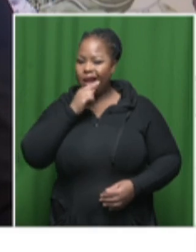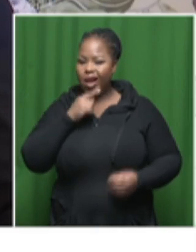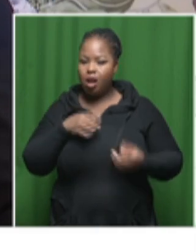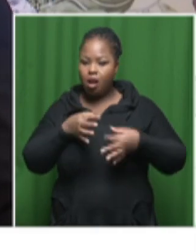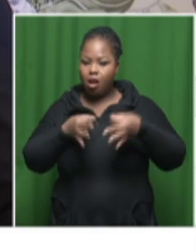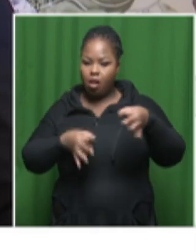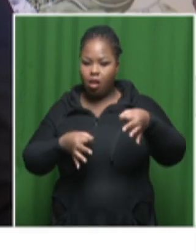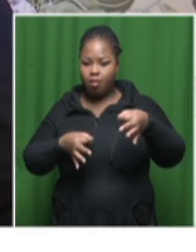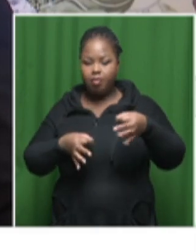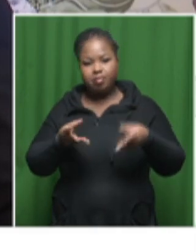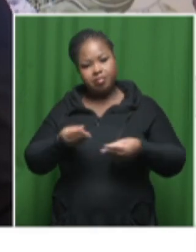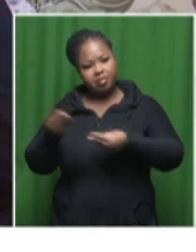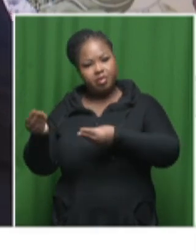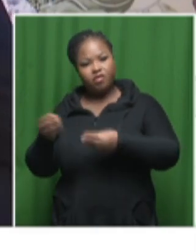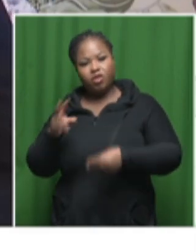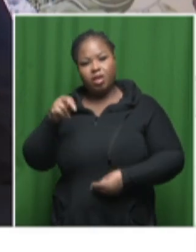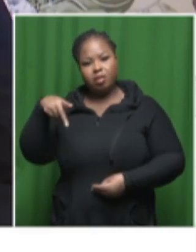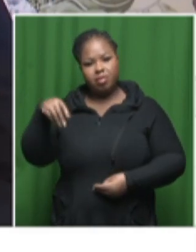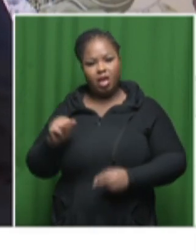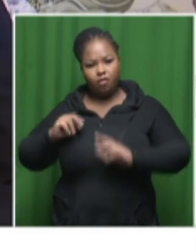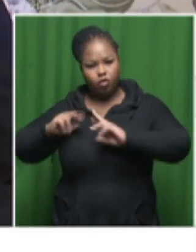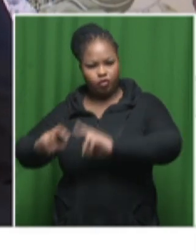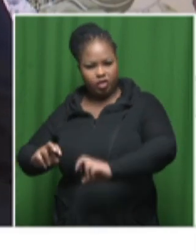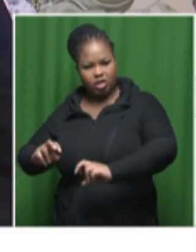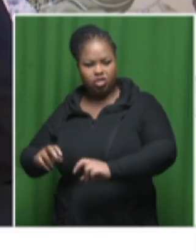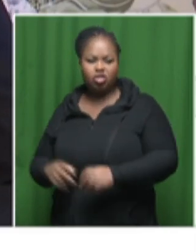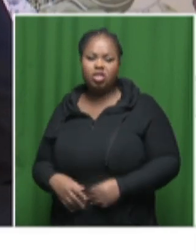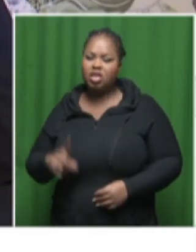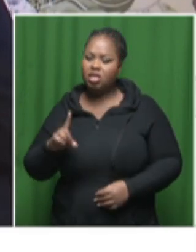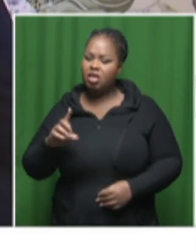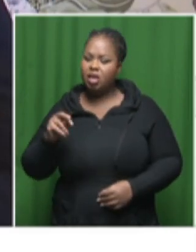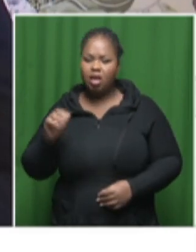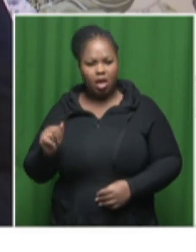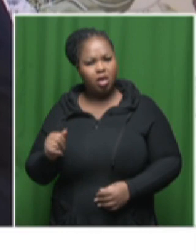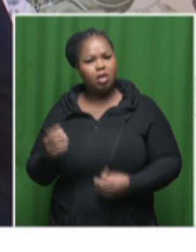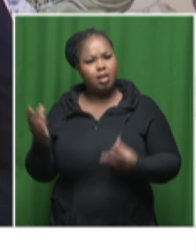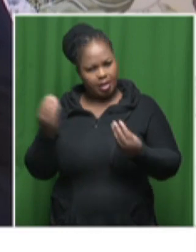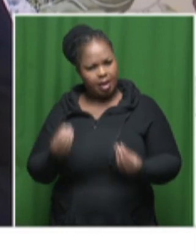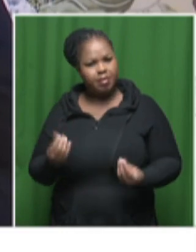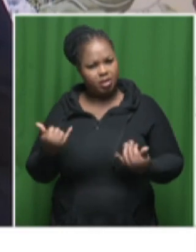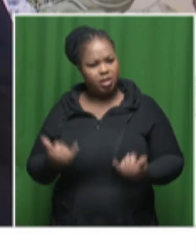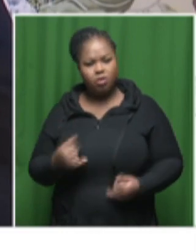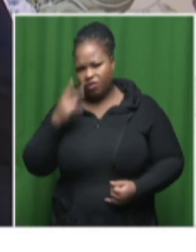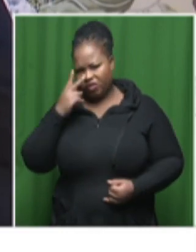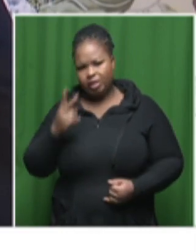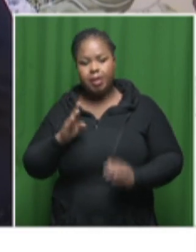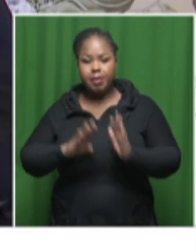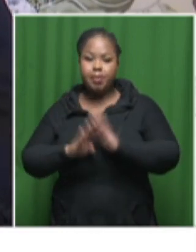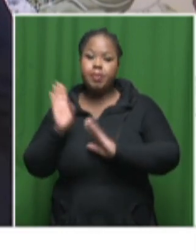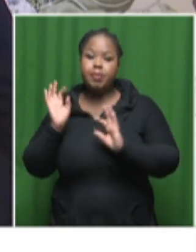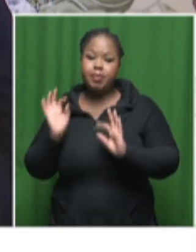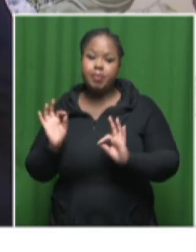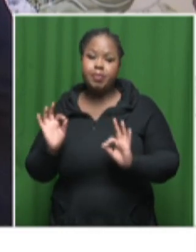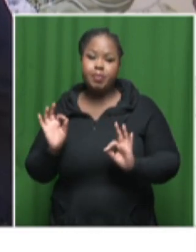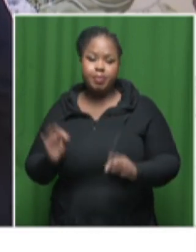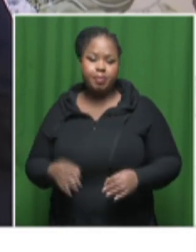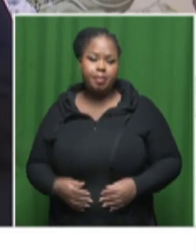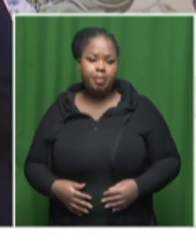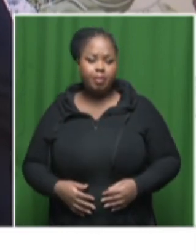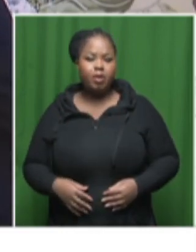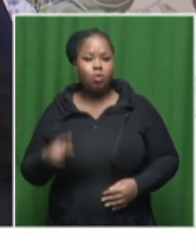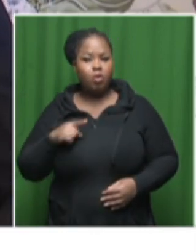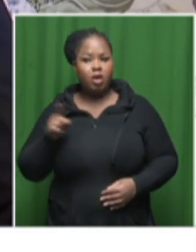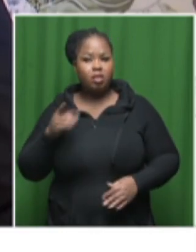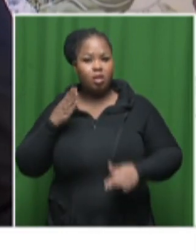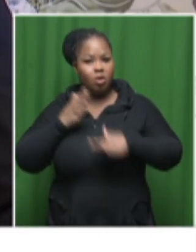been received by the NPA. And if you look at the stats, it has also significantly improved the work that they are